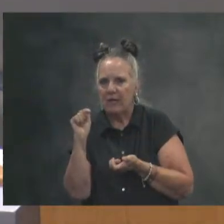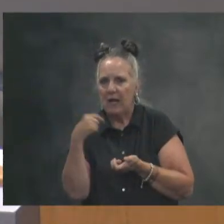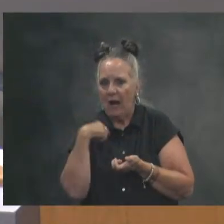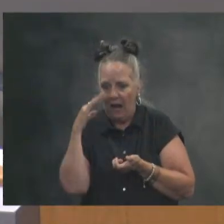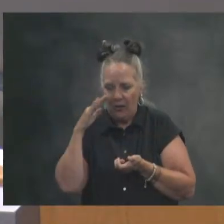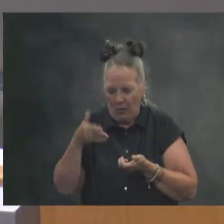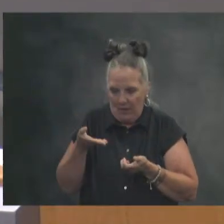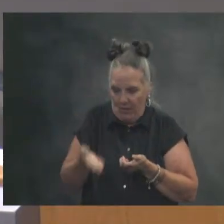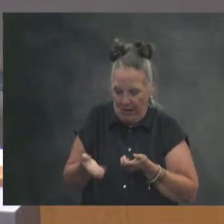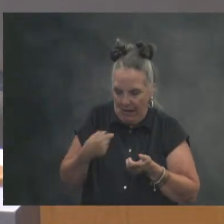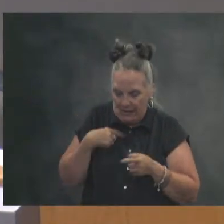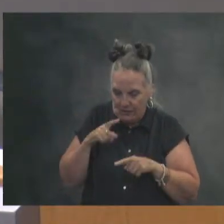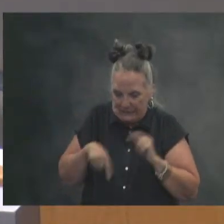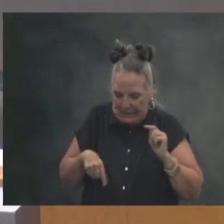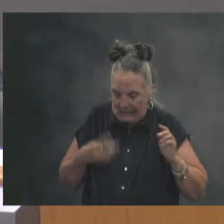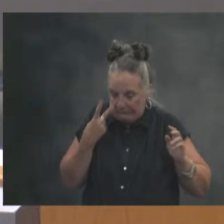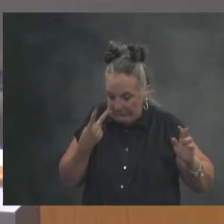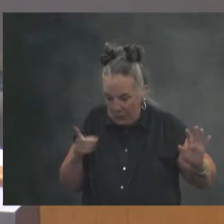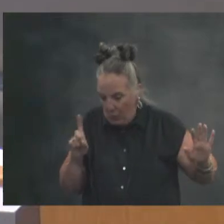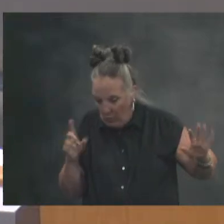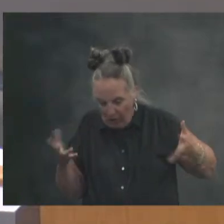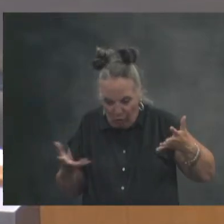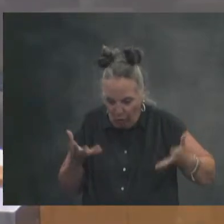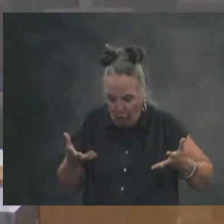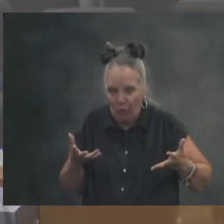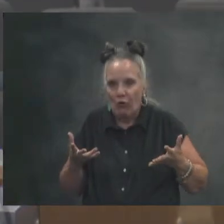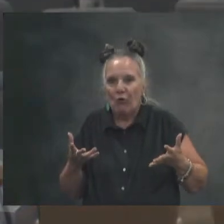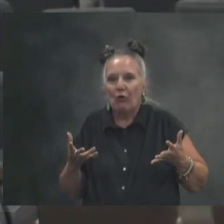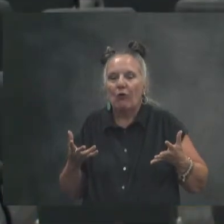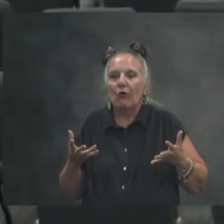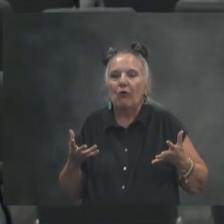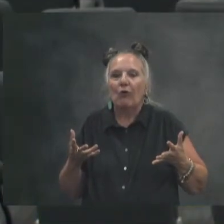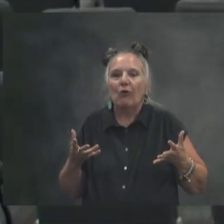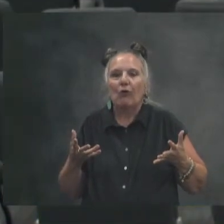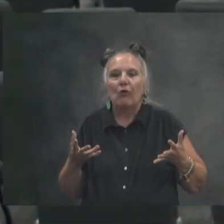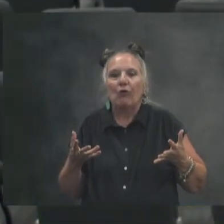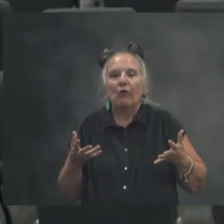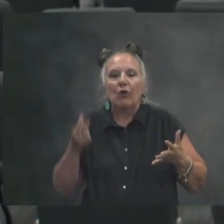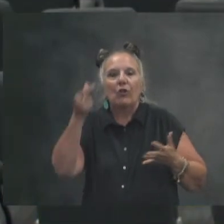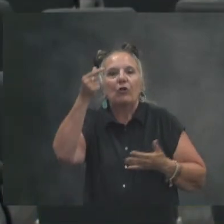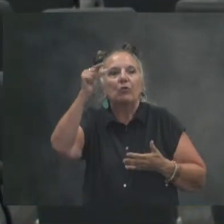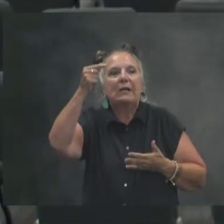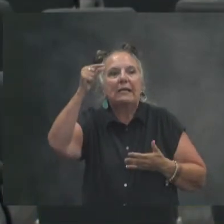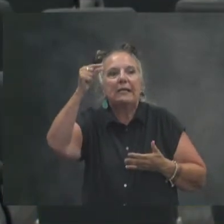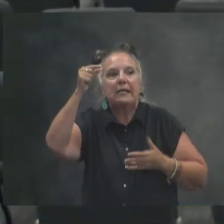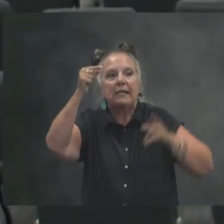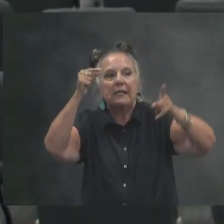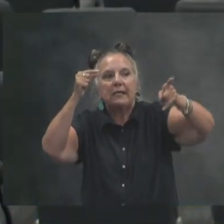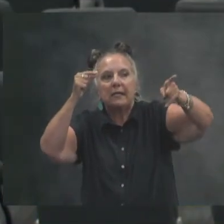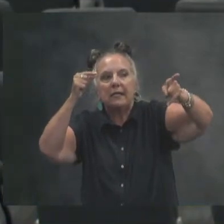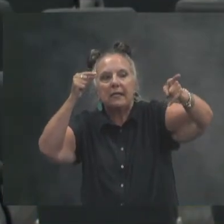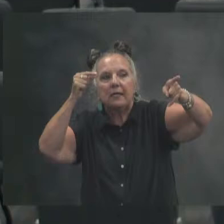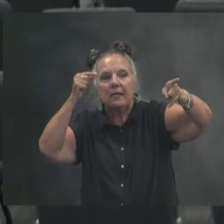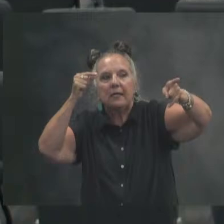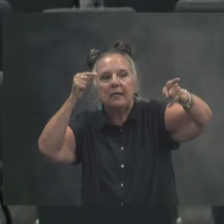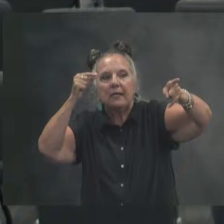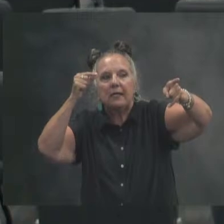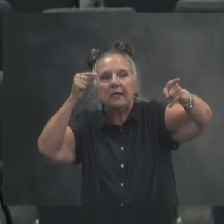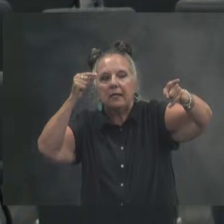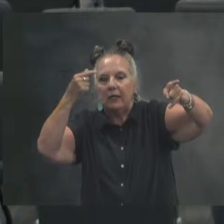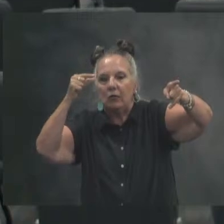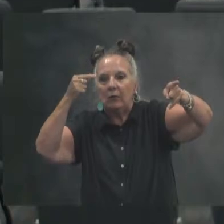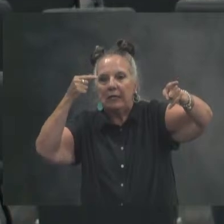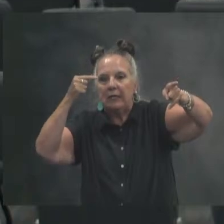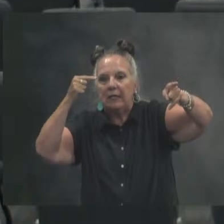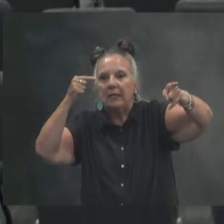they're there, I just don't know where. They're across from the green, across the corridor from the